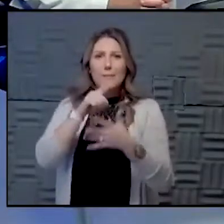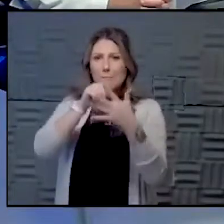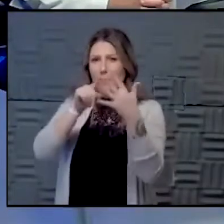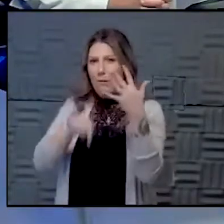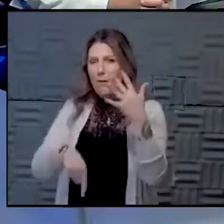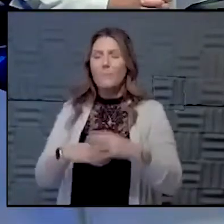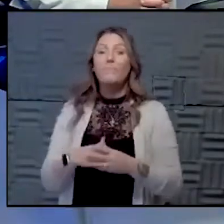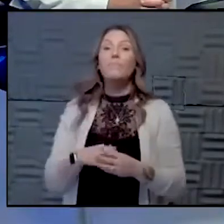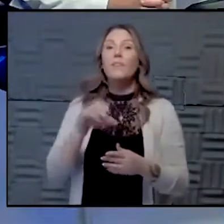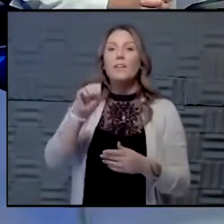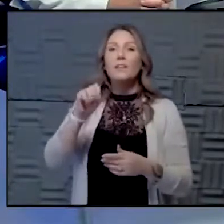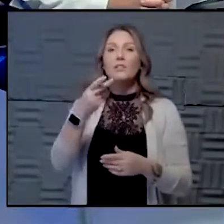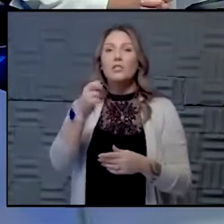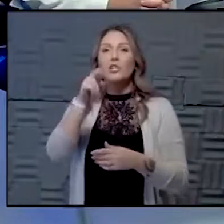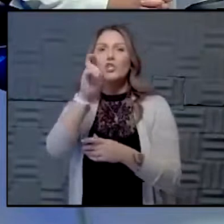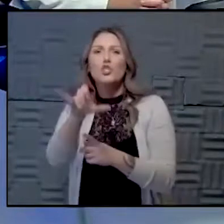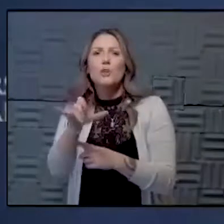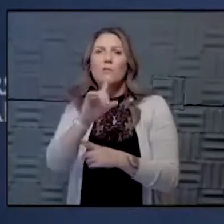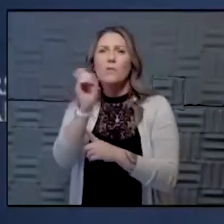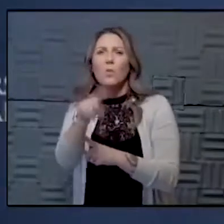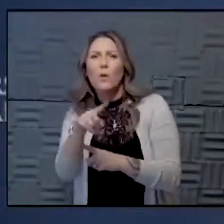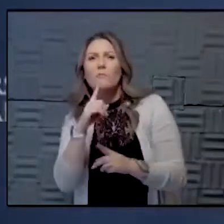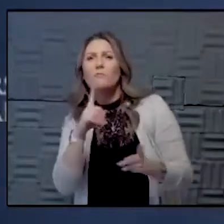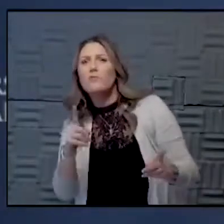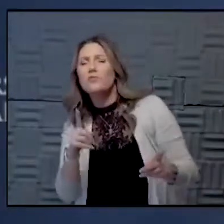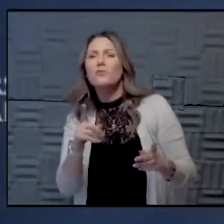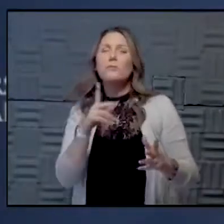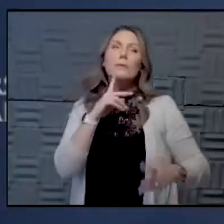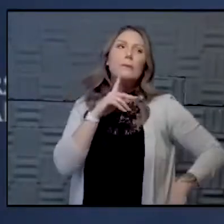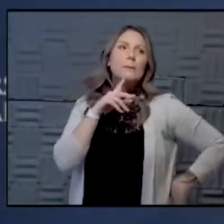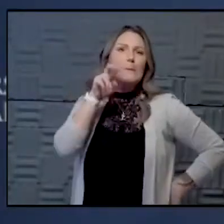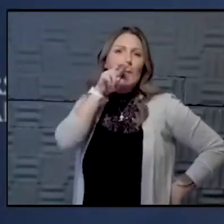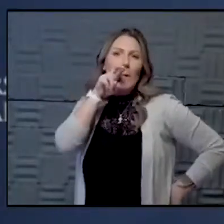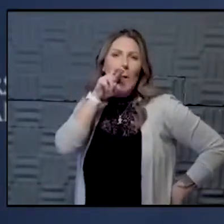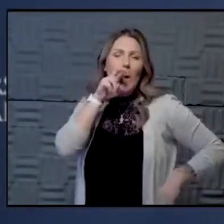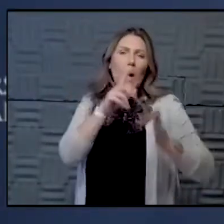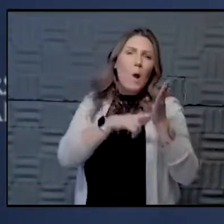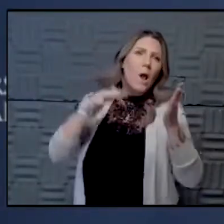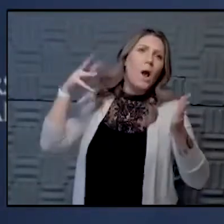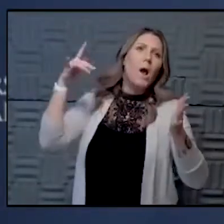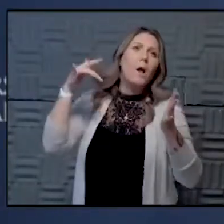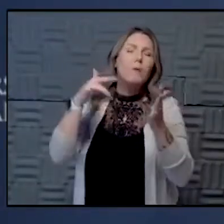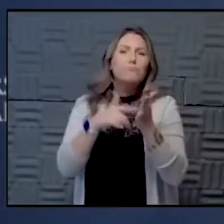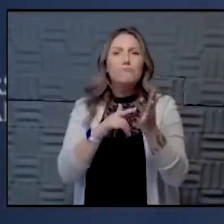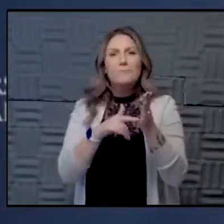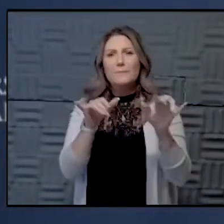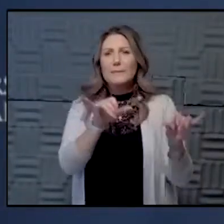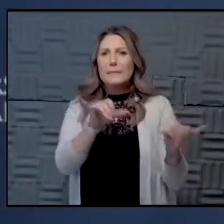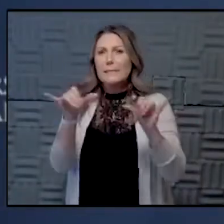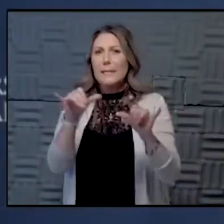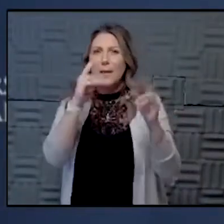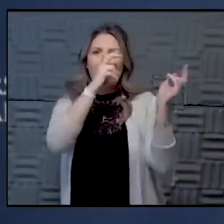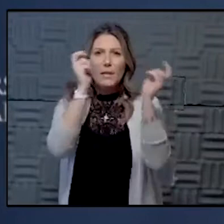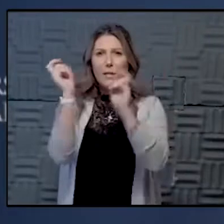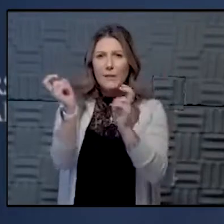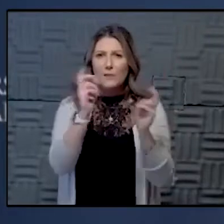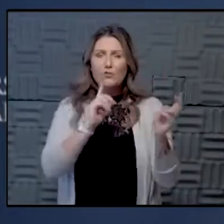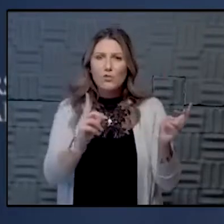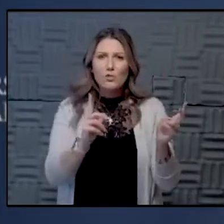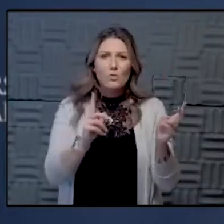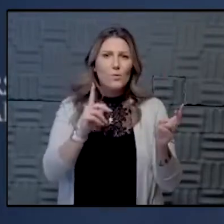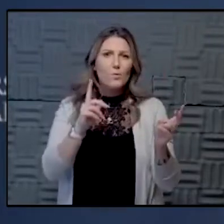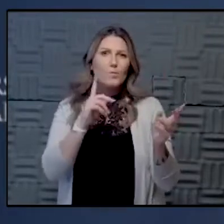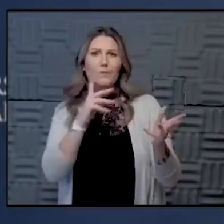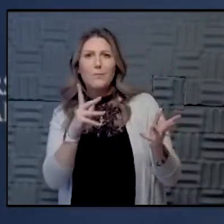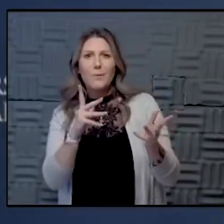question for Dr. Jones. Is occasionally smoking a cigar cause the same issues as cigarette smoking regarding strokes, especially